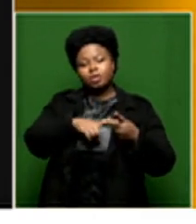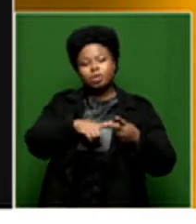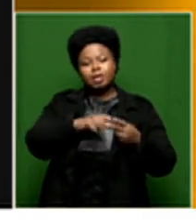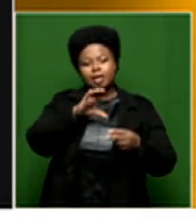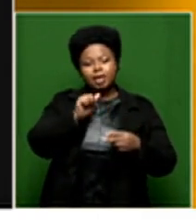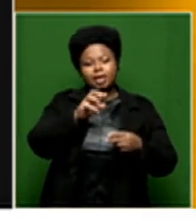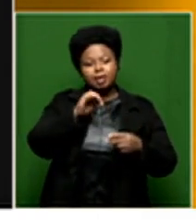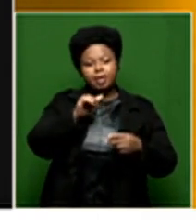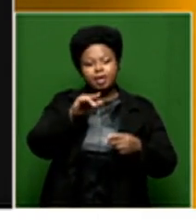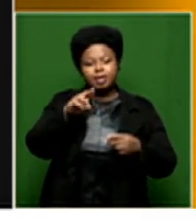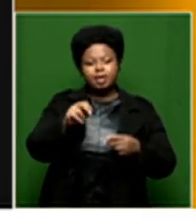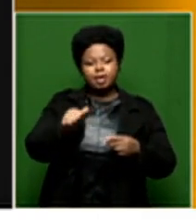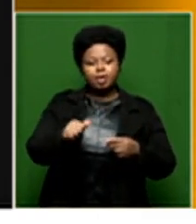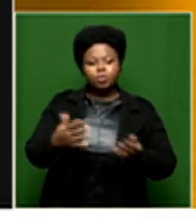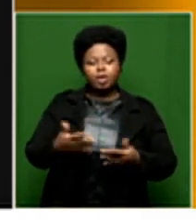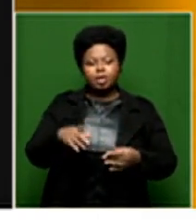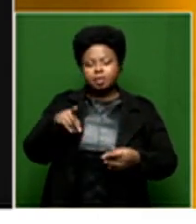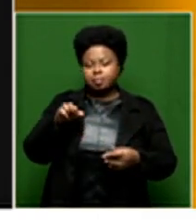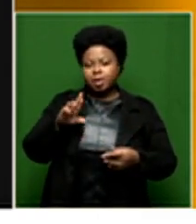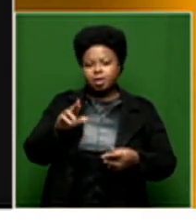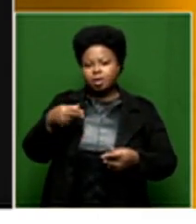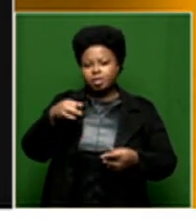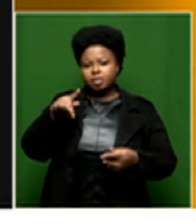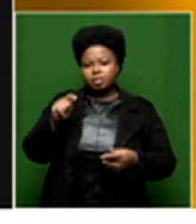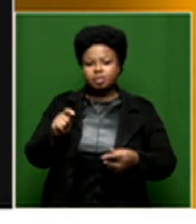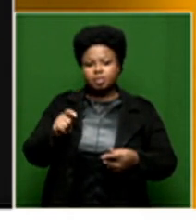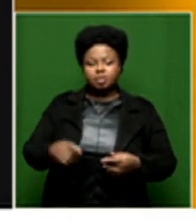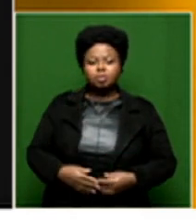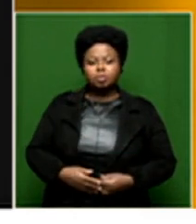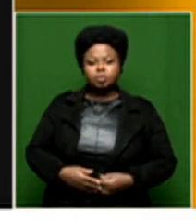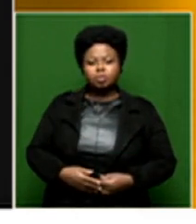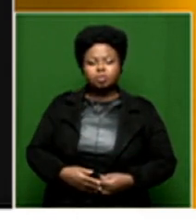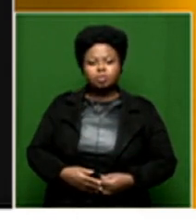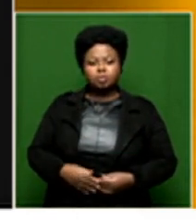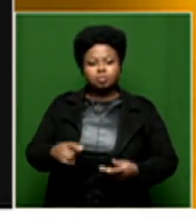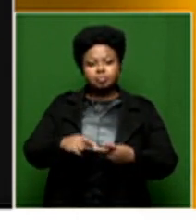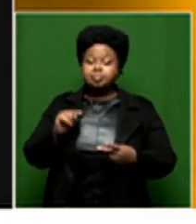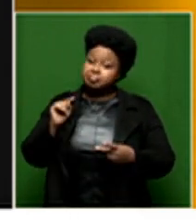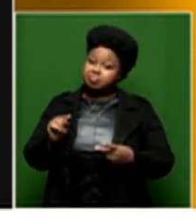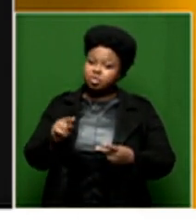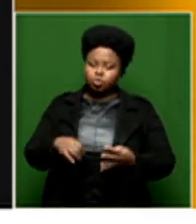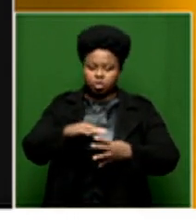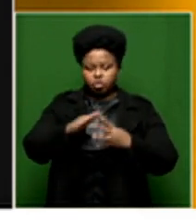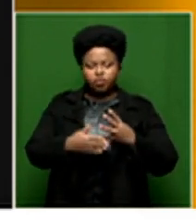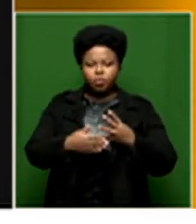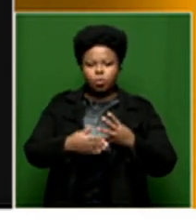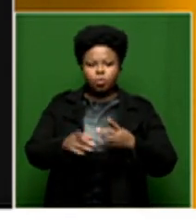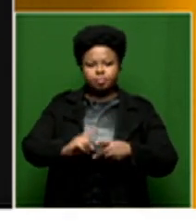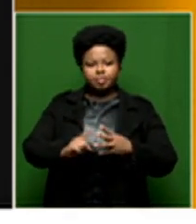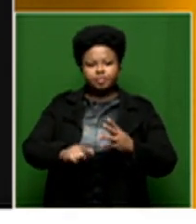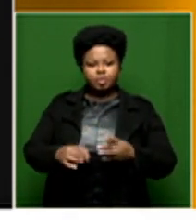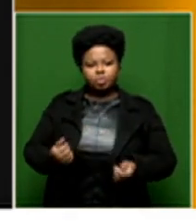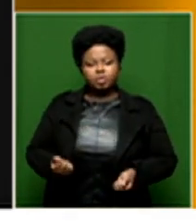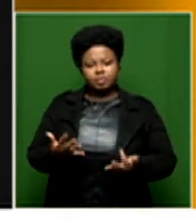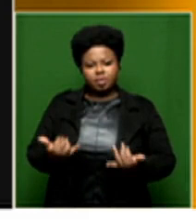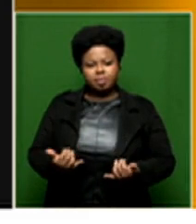Cabana, which is in Parkhurst. It's on the main street there in Parkhurst. So those are our 4 outlets that we actually